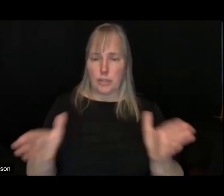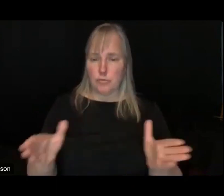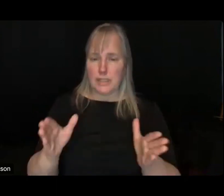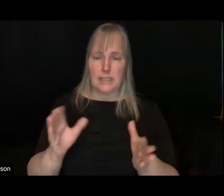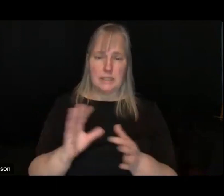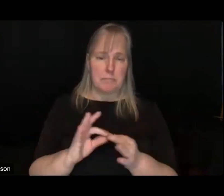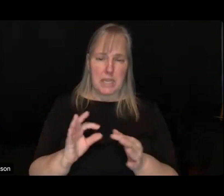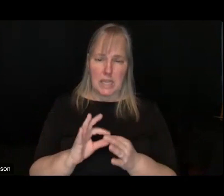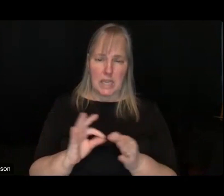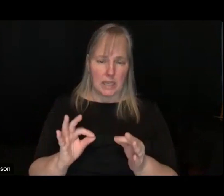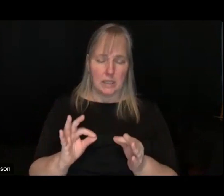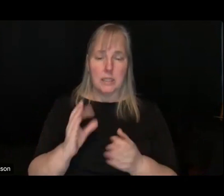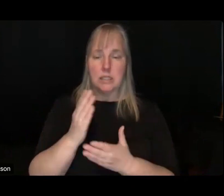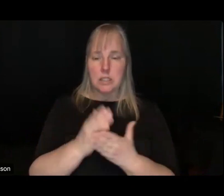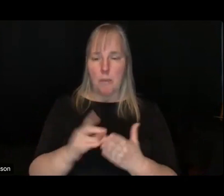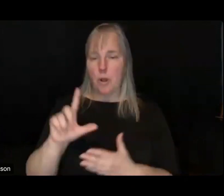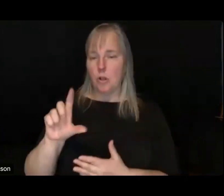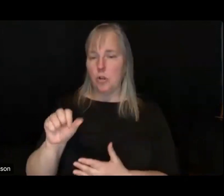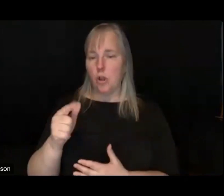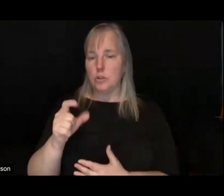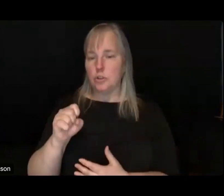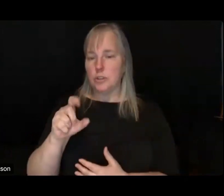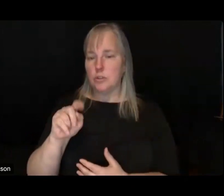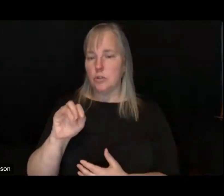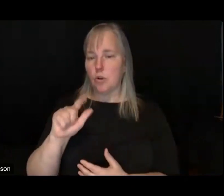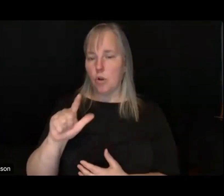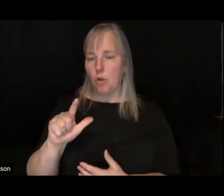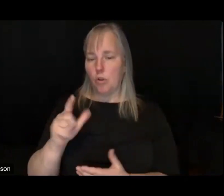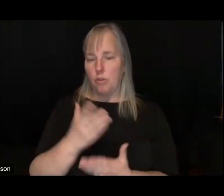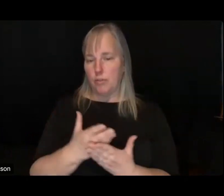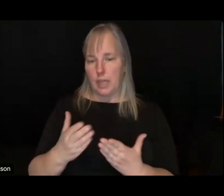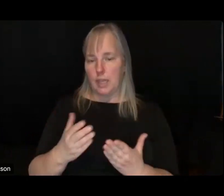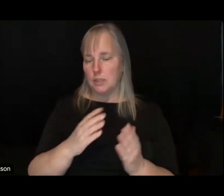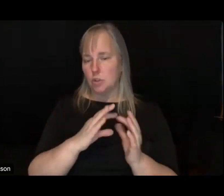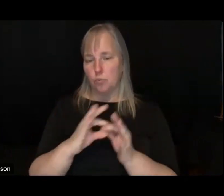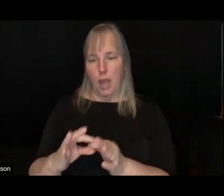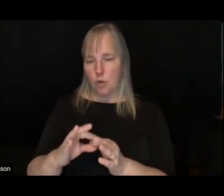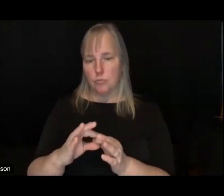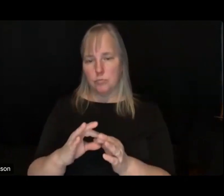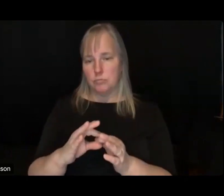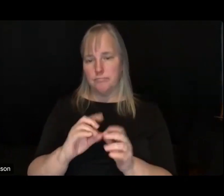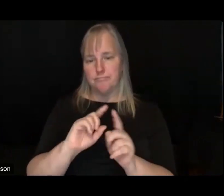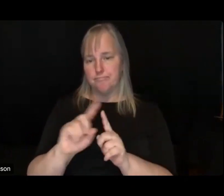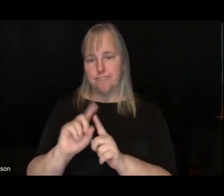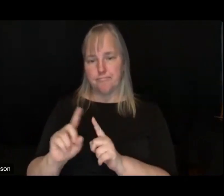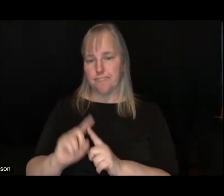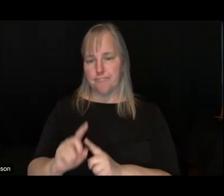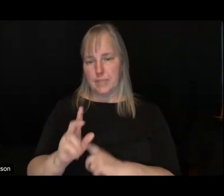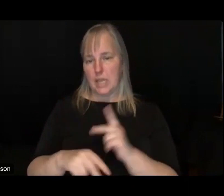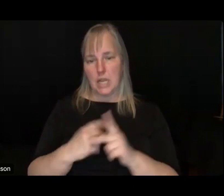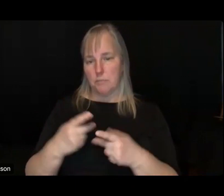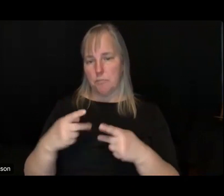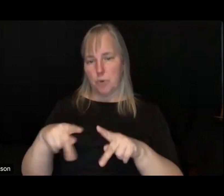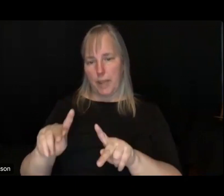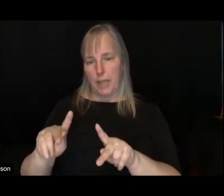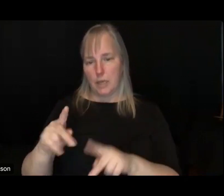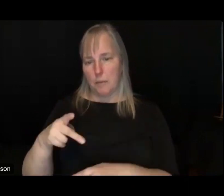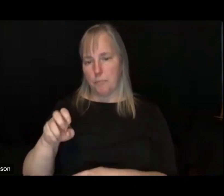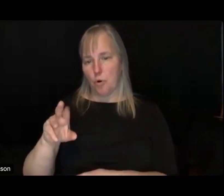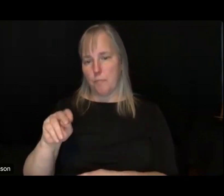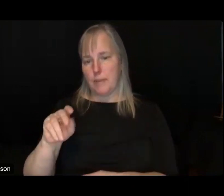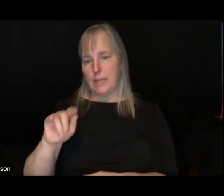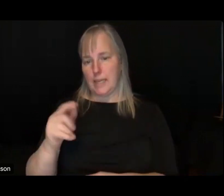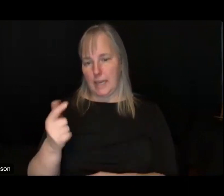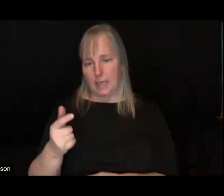of the logistical things around various permitting in the county can start to be a little